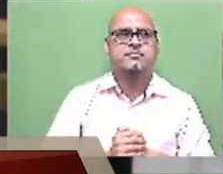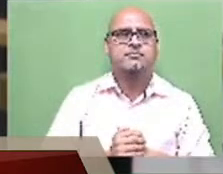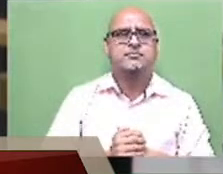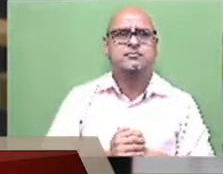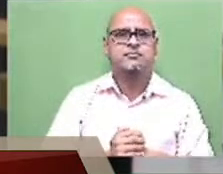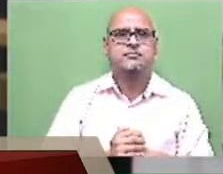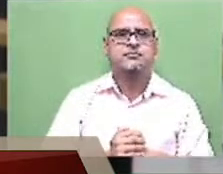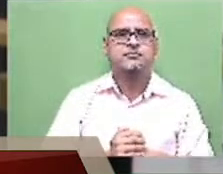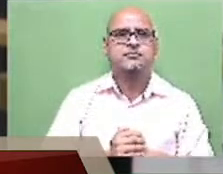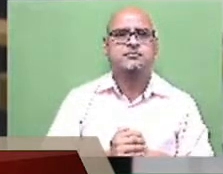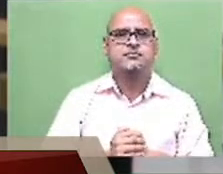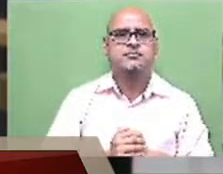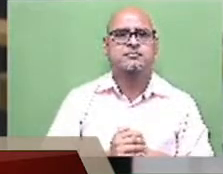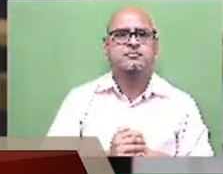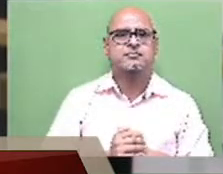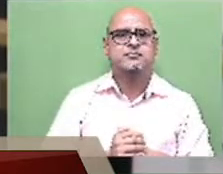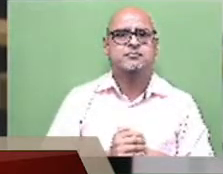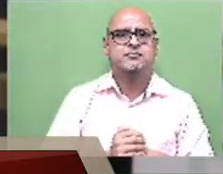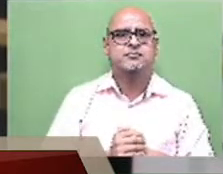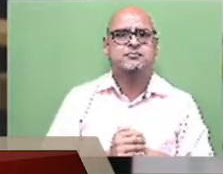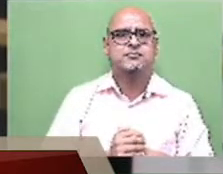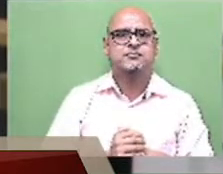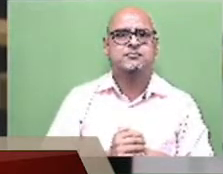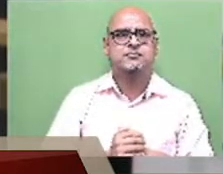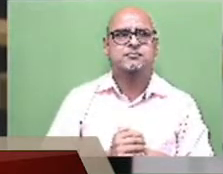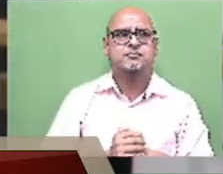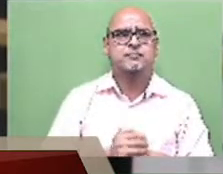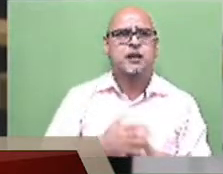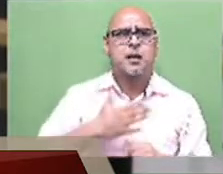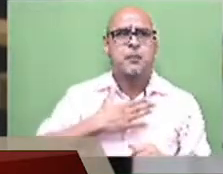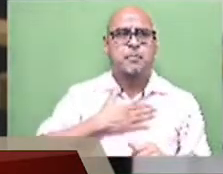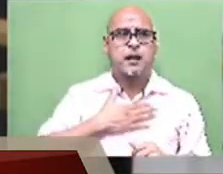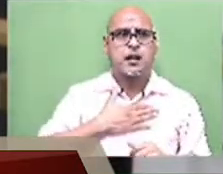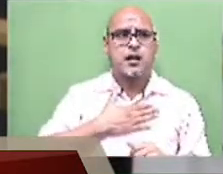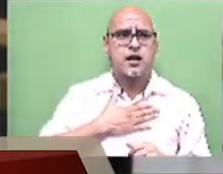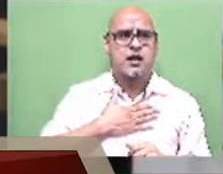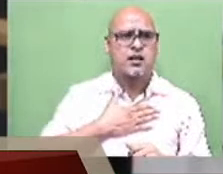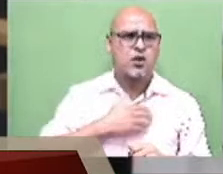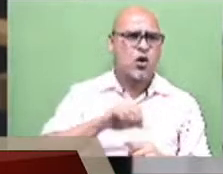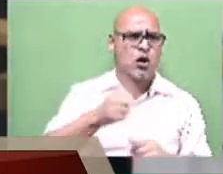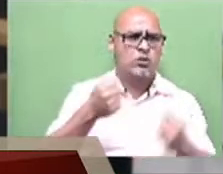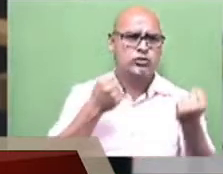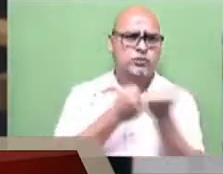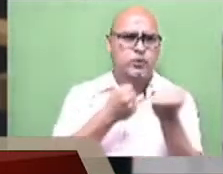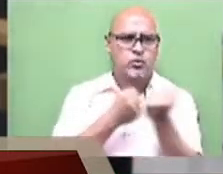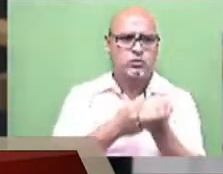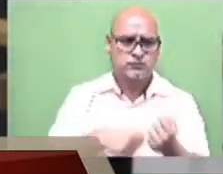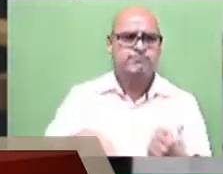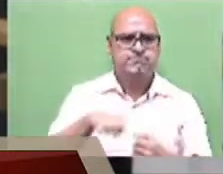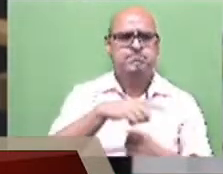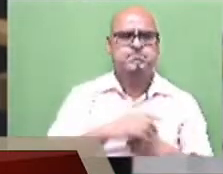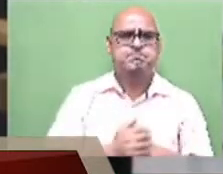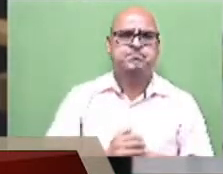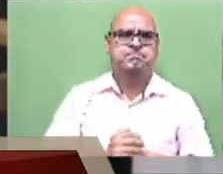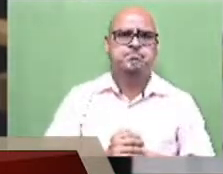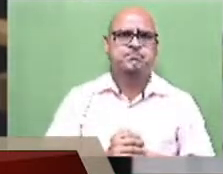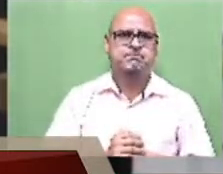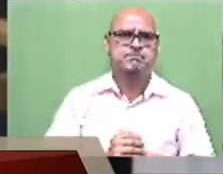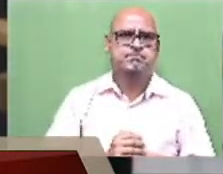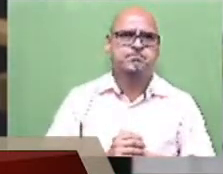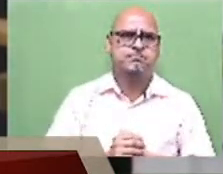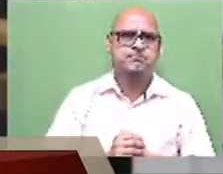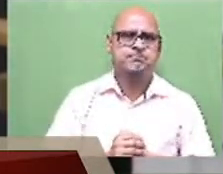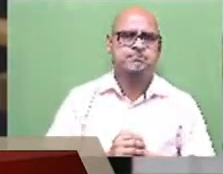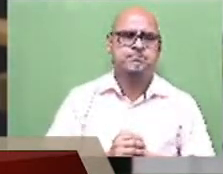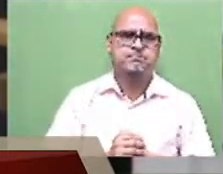And my colleagues would in fact raise most of them. But when it comes to this power being given